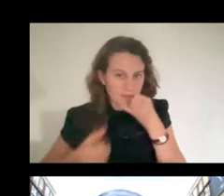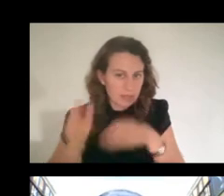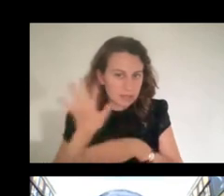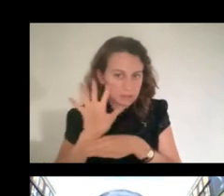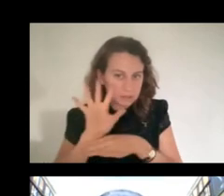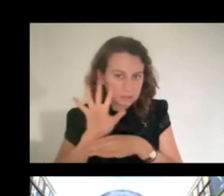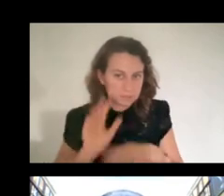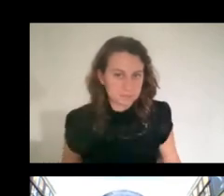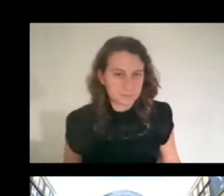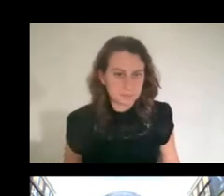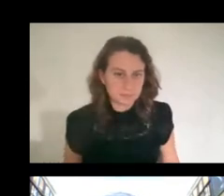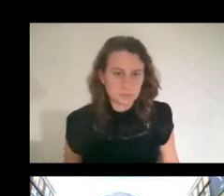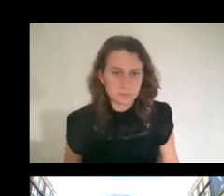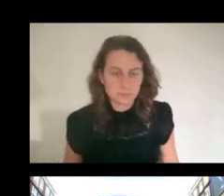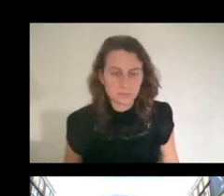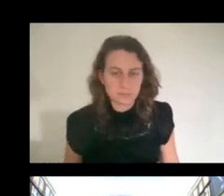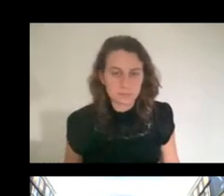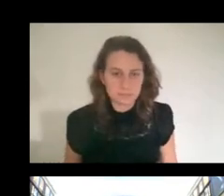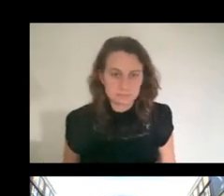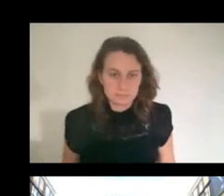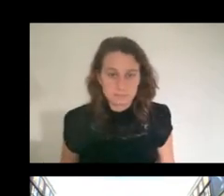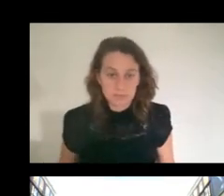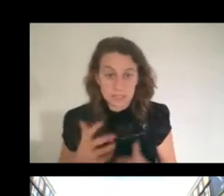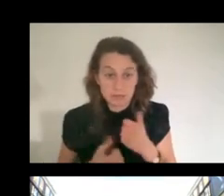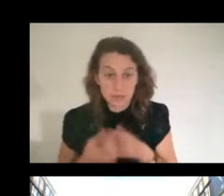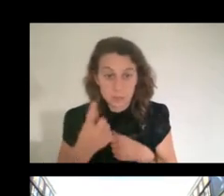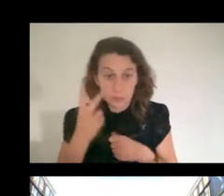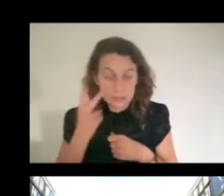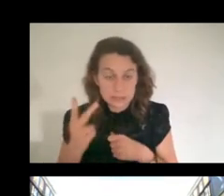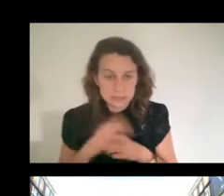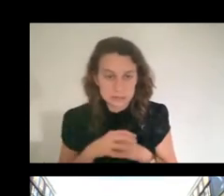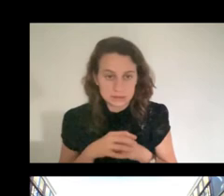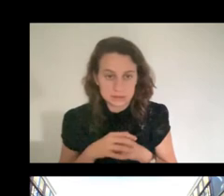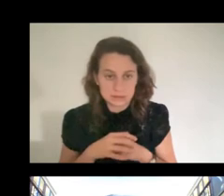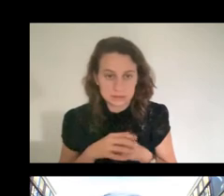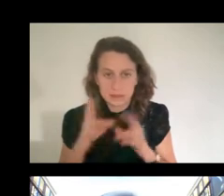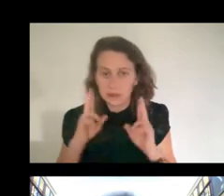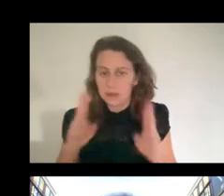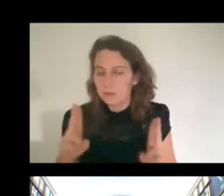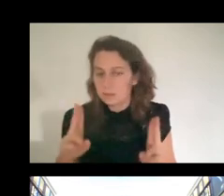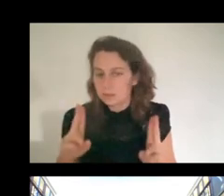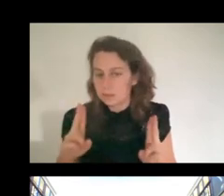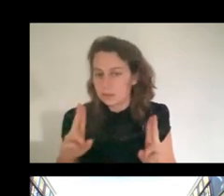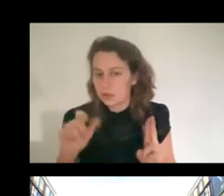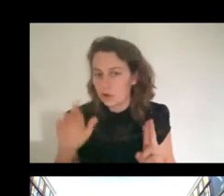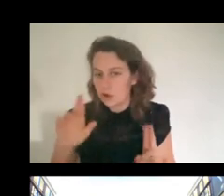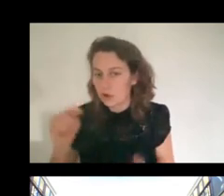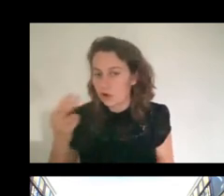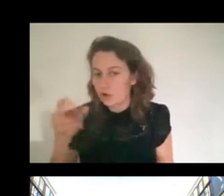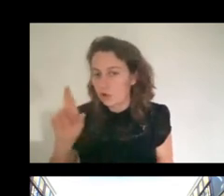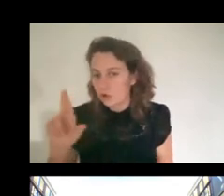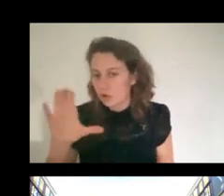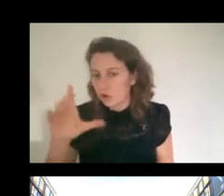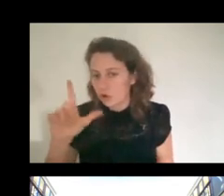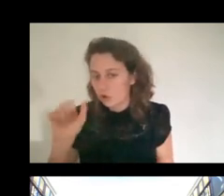the last film we're going to talk about. Does everybody see that? It's the homage to Arthur Clark Pillsbury. And would